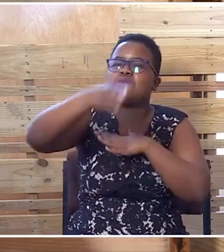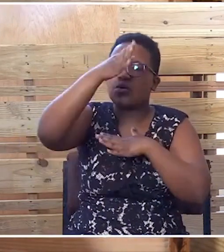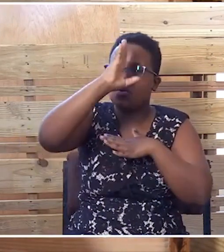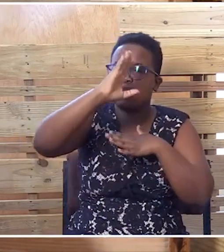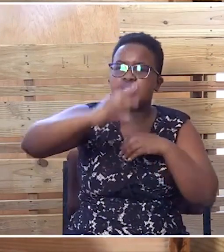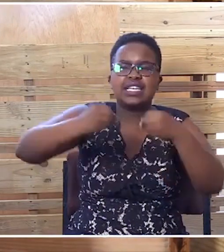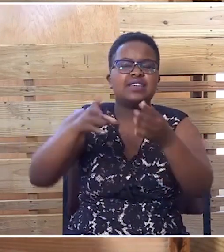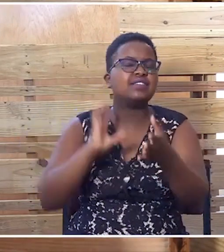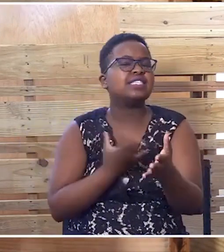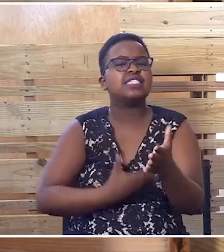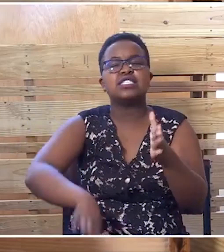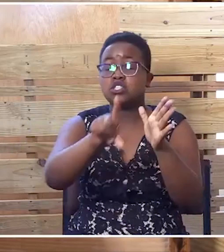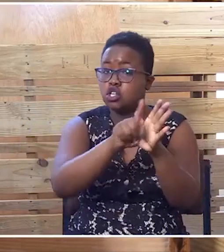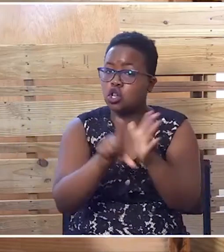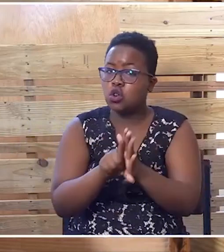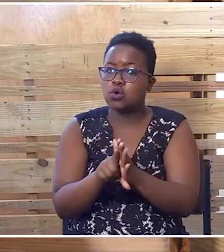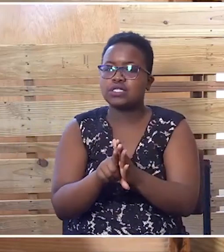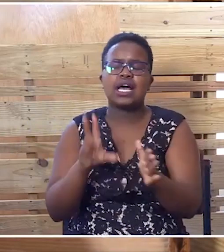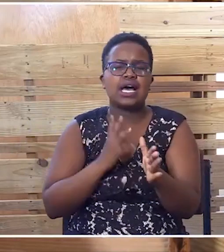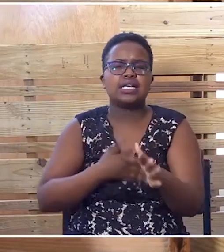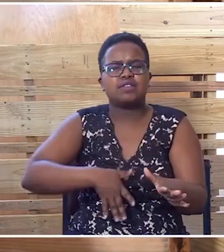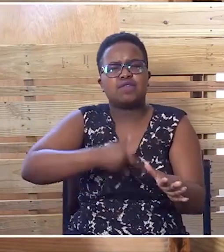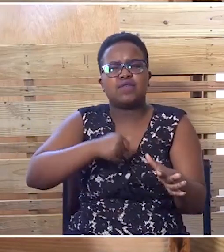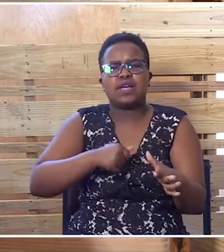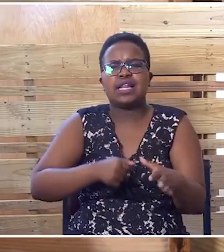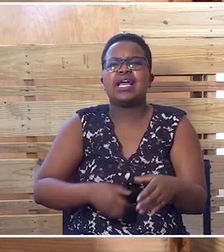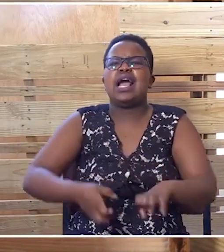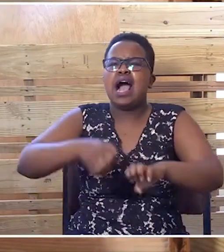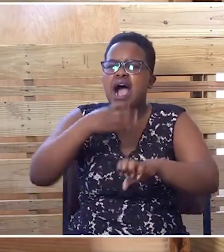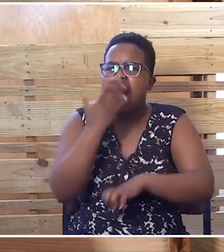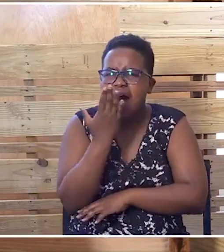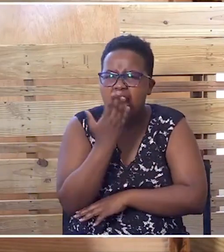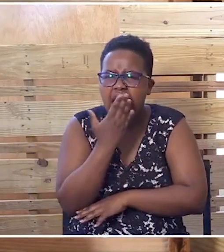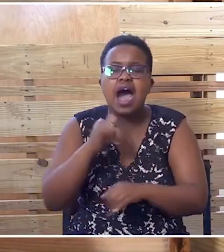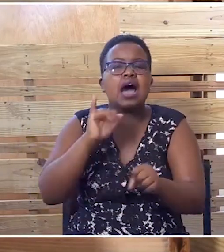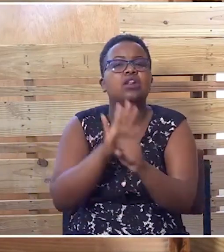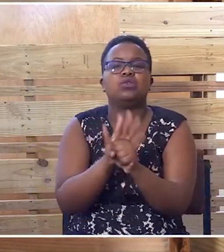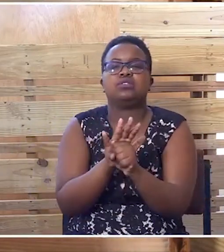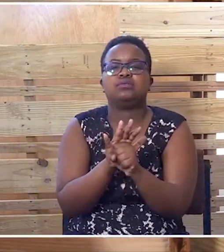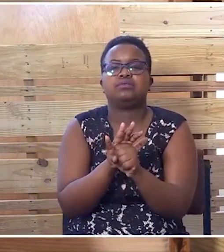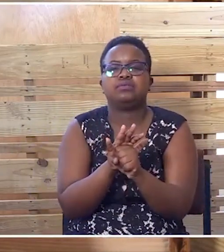us to follow, we feel they are too strict, you know, but God's laws